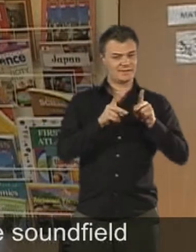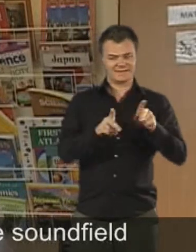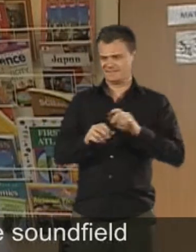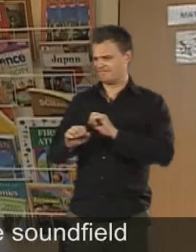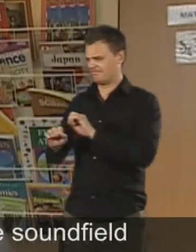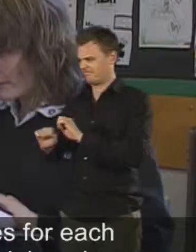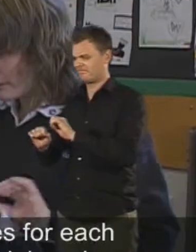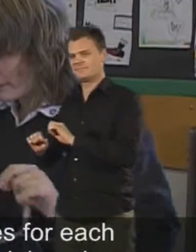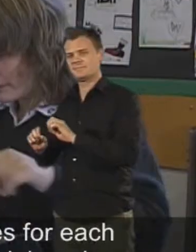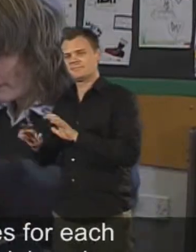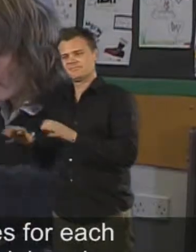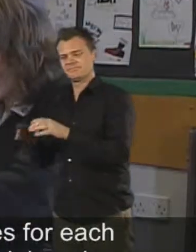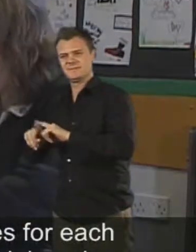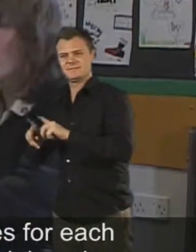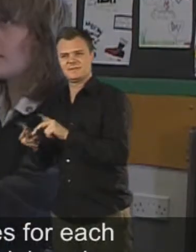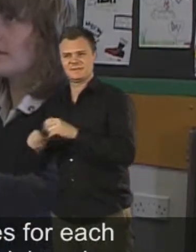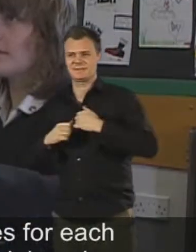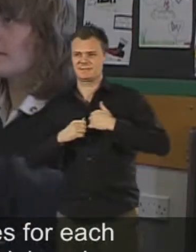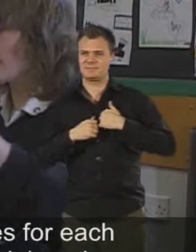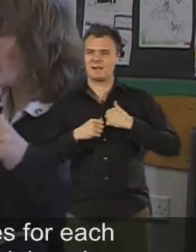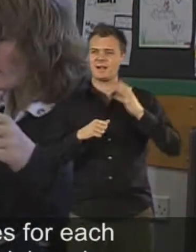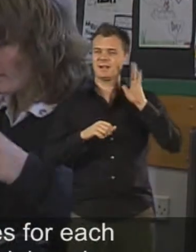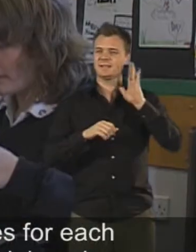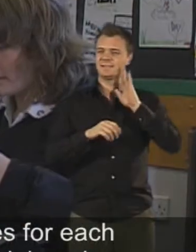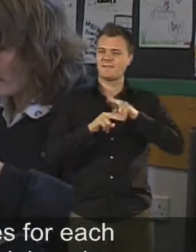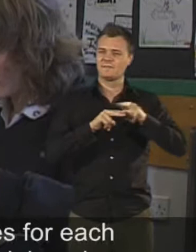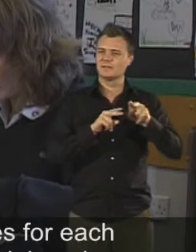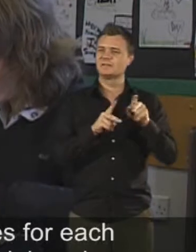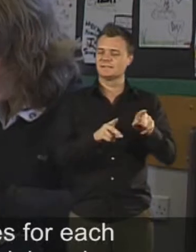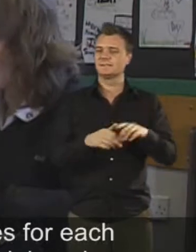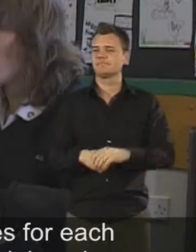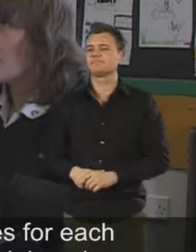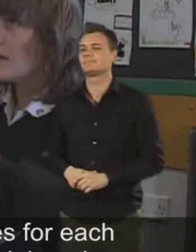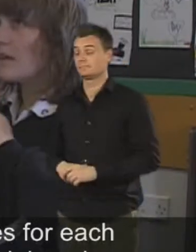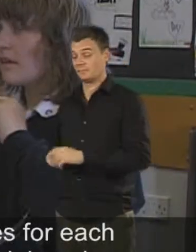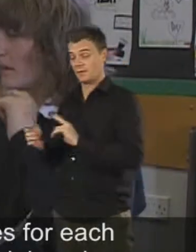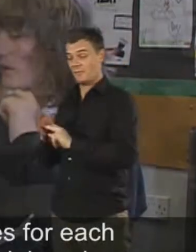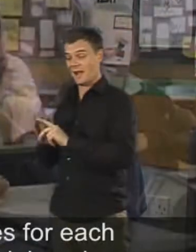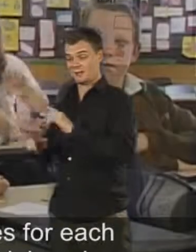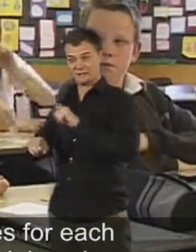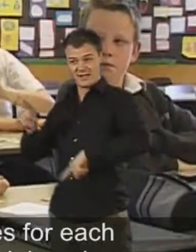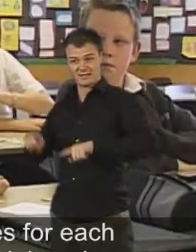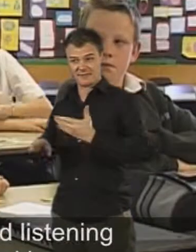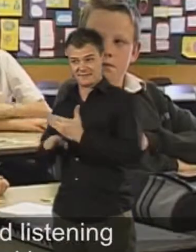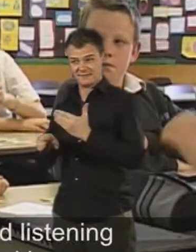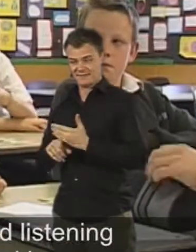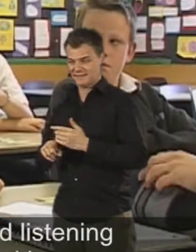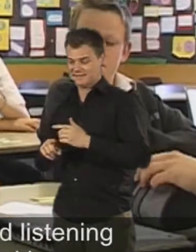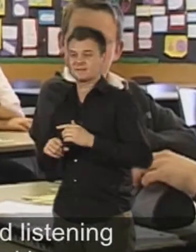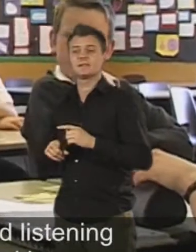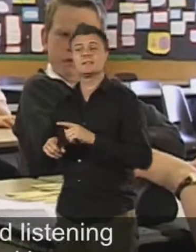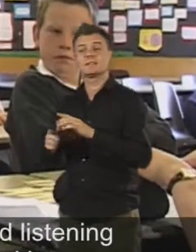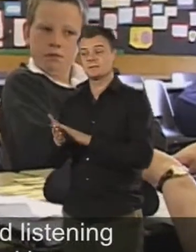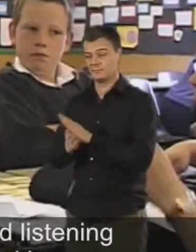smaller one isn't. Pam also plans a range of activities for each lesson and often gets pupils to work in pairs to